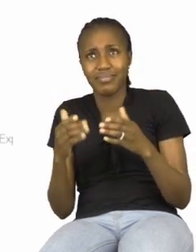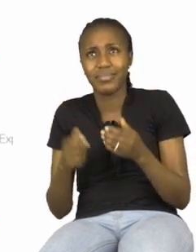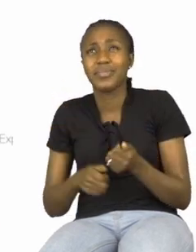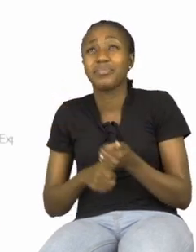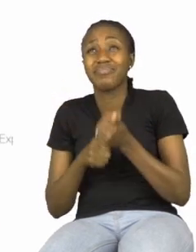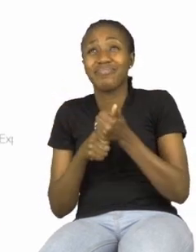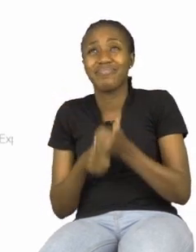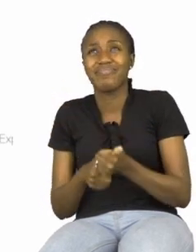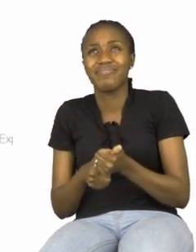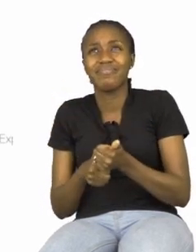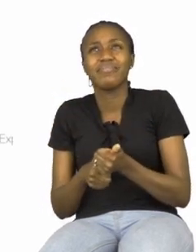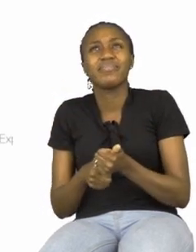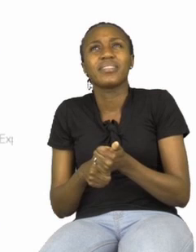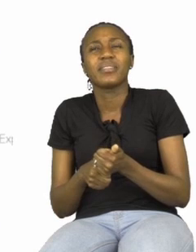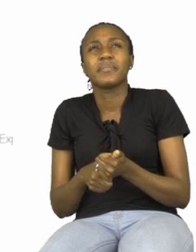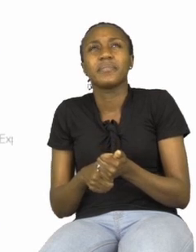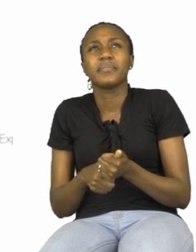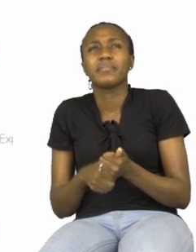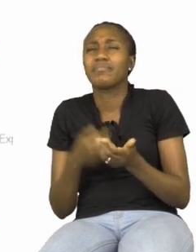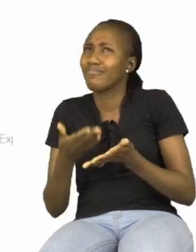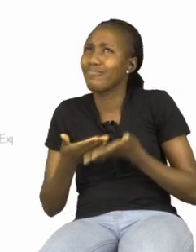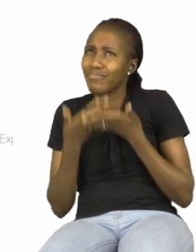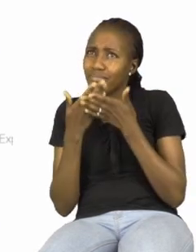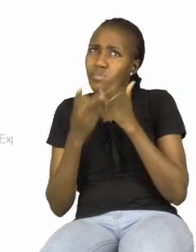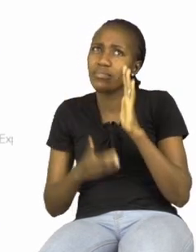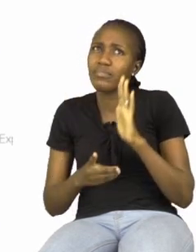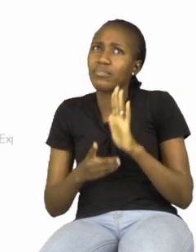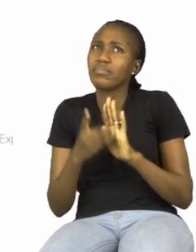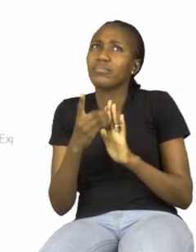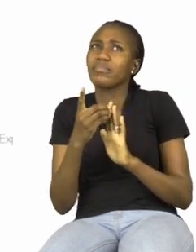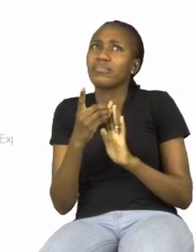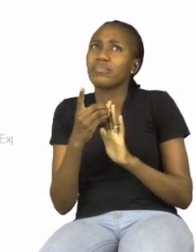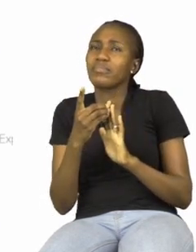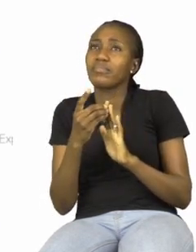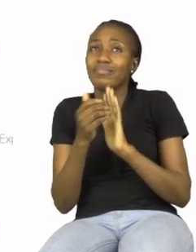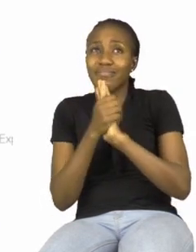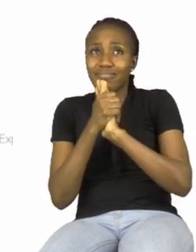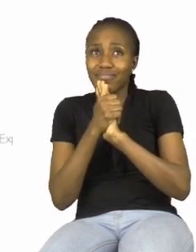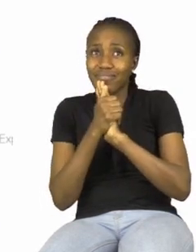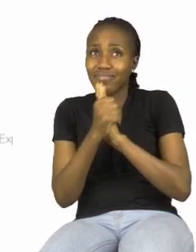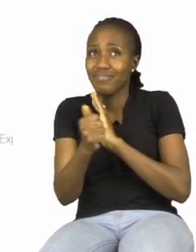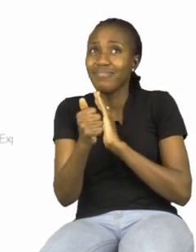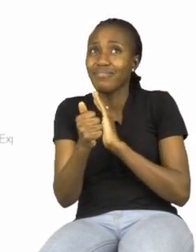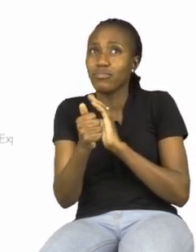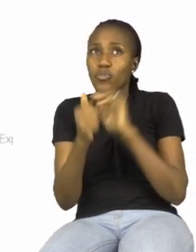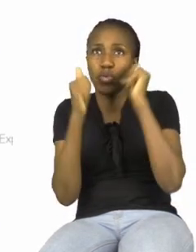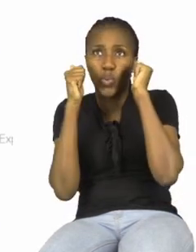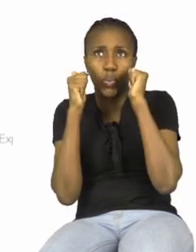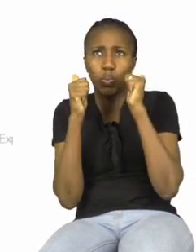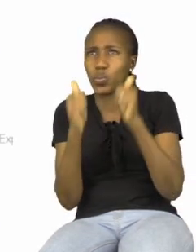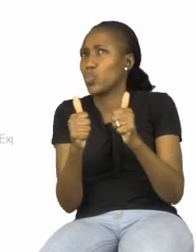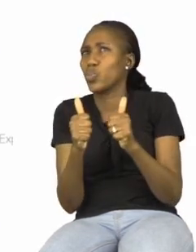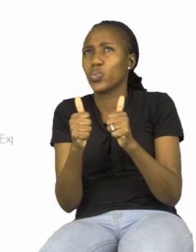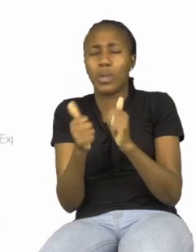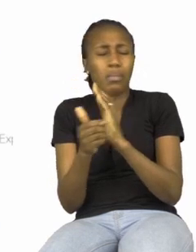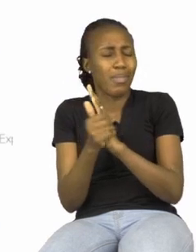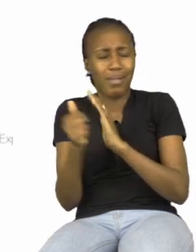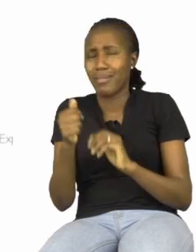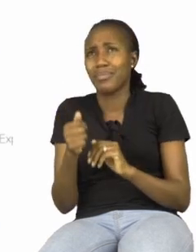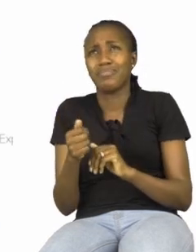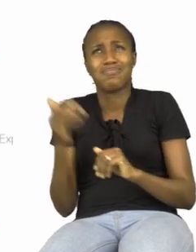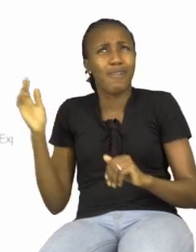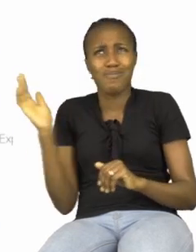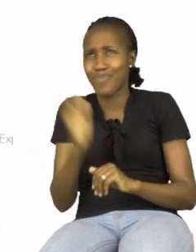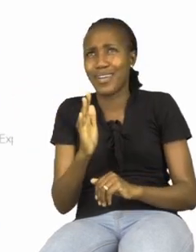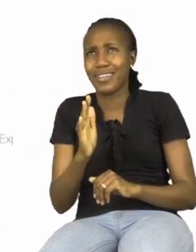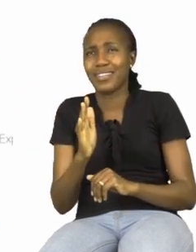because it actually nurtured me in such a way that my skills were so flawless on a smoother pitch than, because it was the